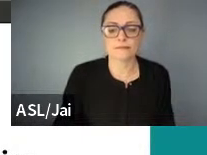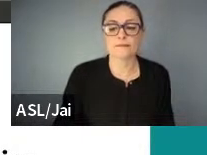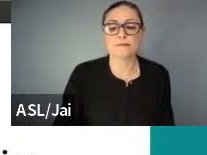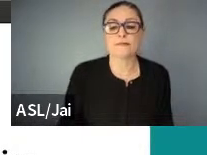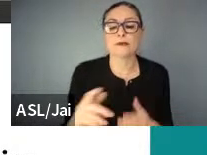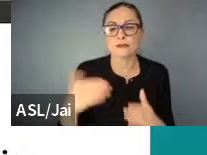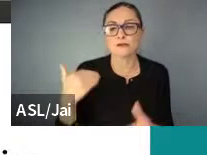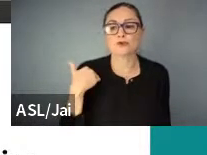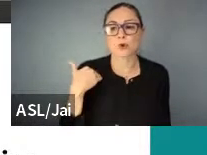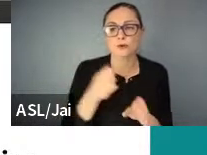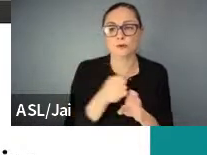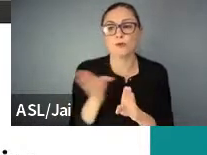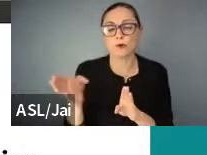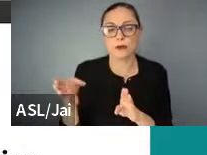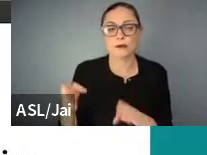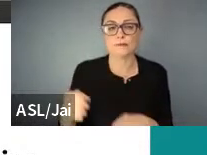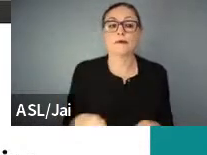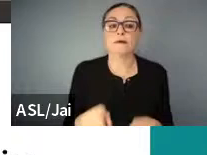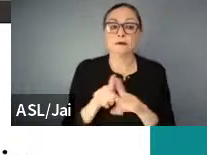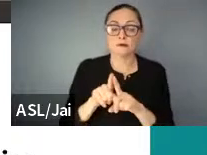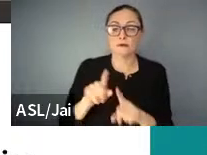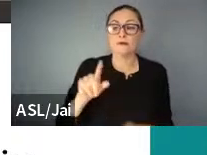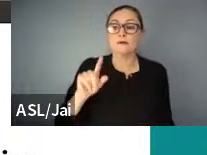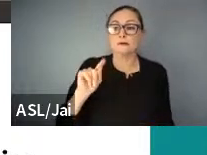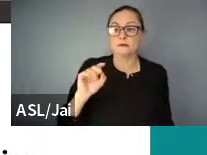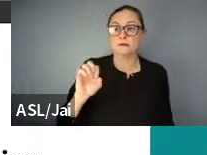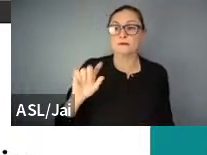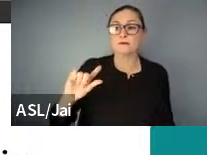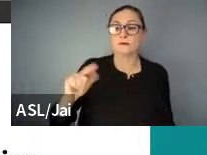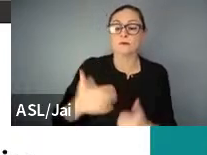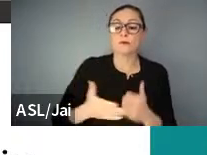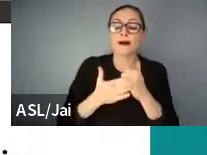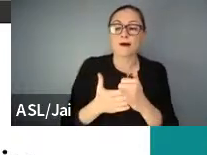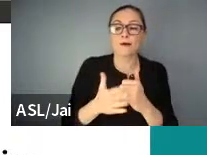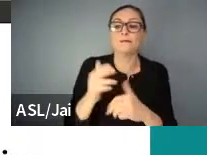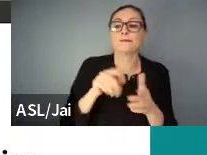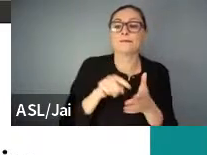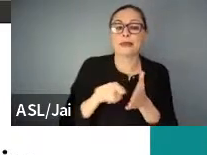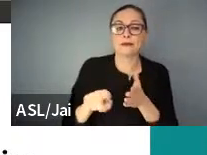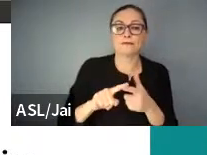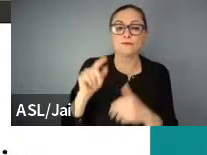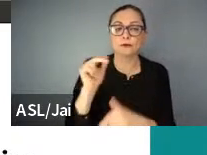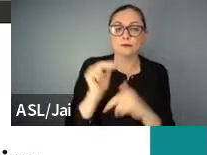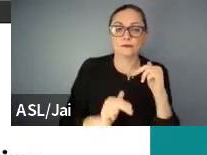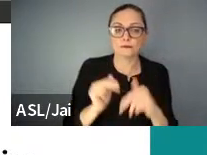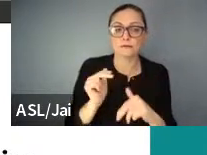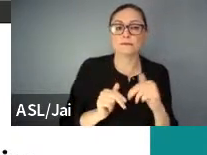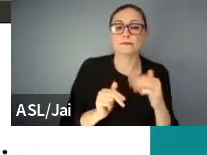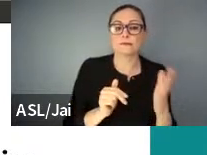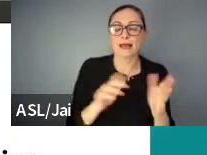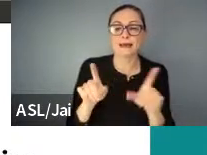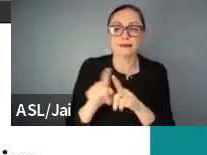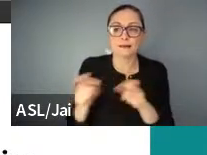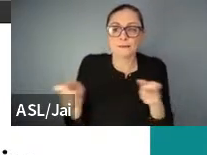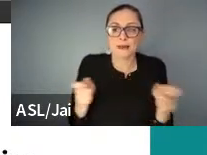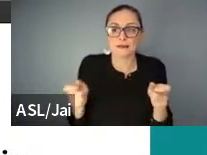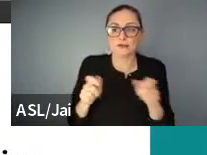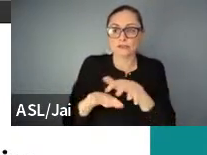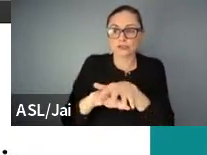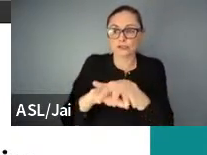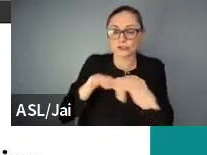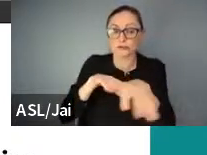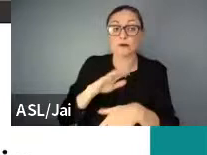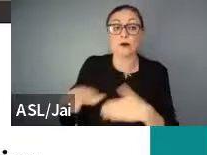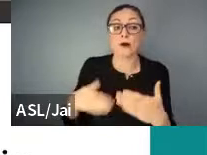There is tolling, as I mentioned, will help pay for the construction of the program area investments, as well as manage congestion. All tolling will